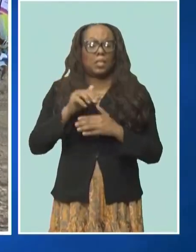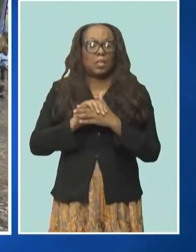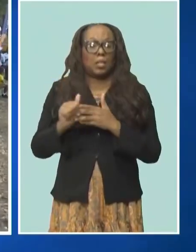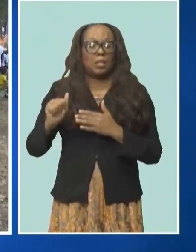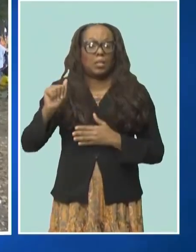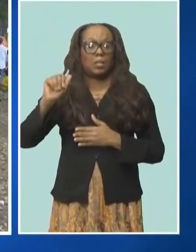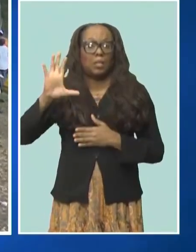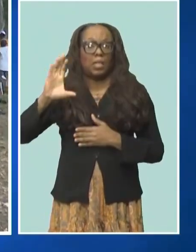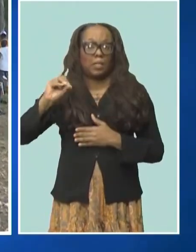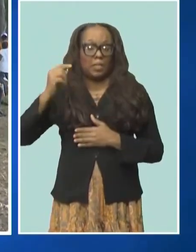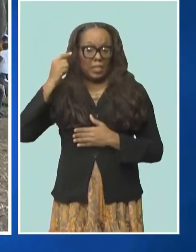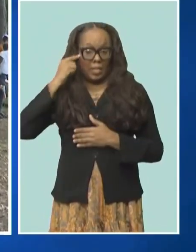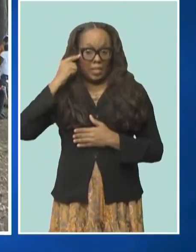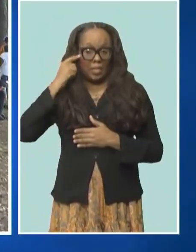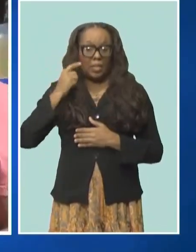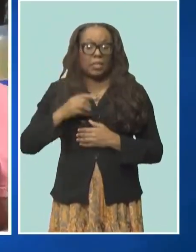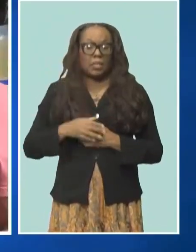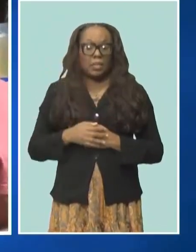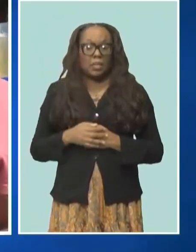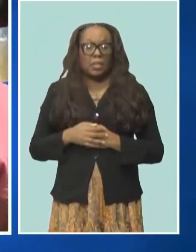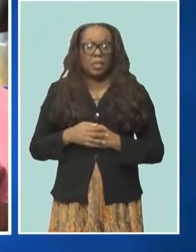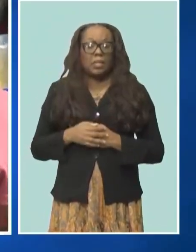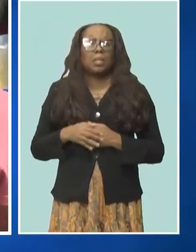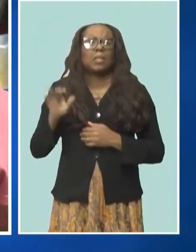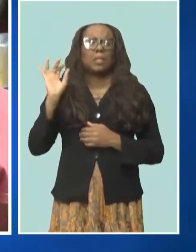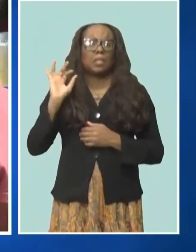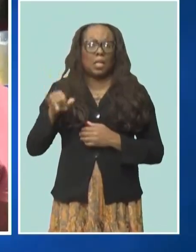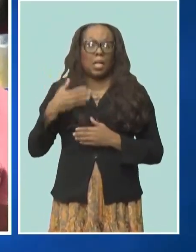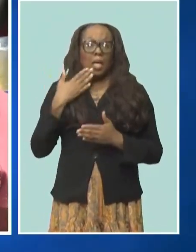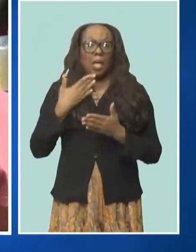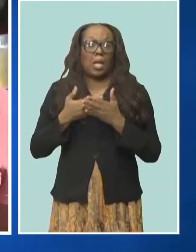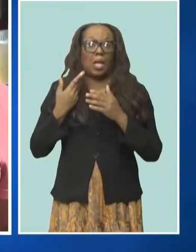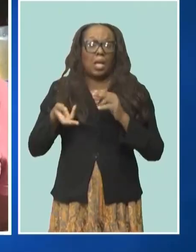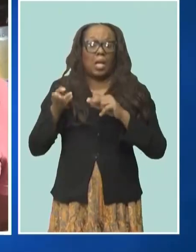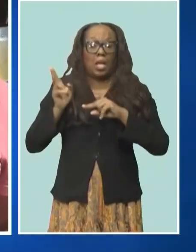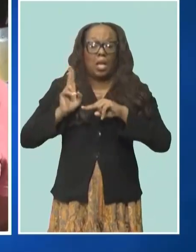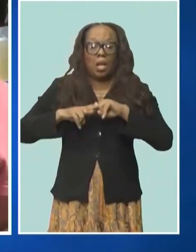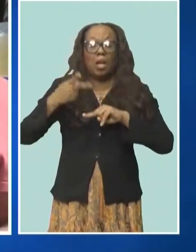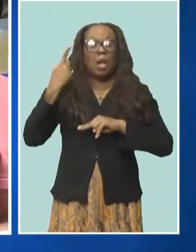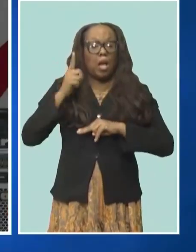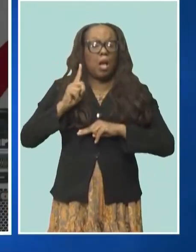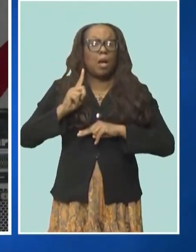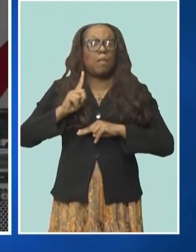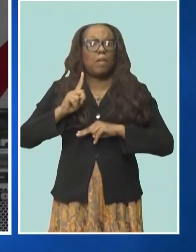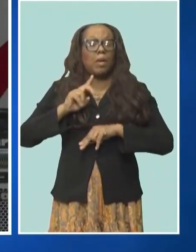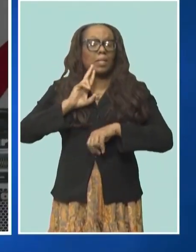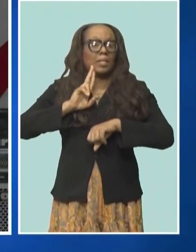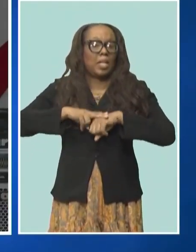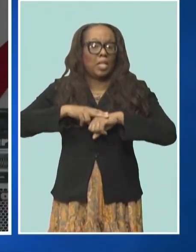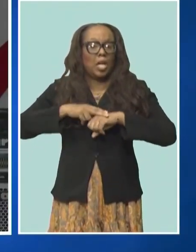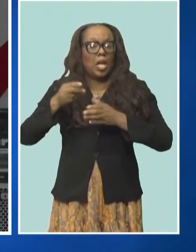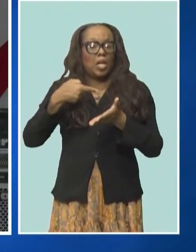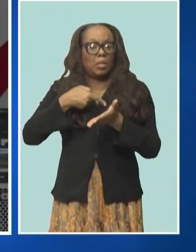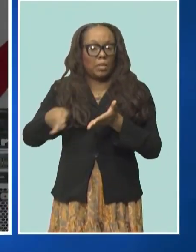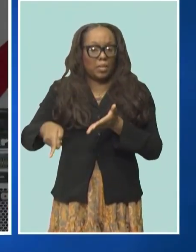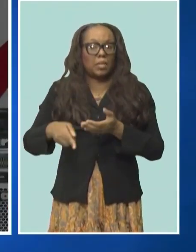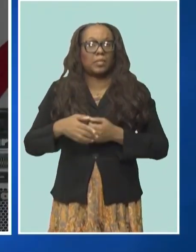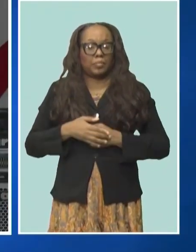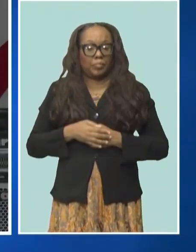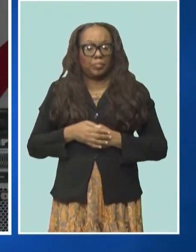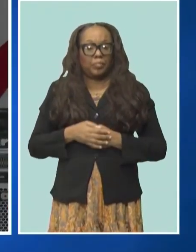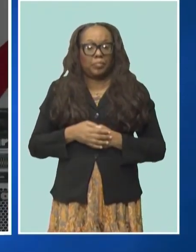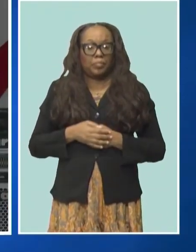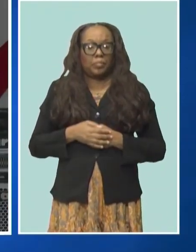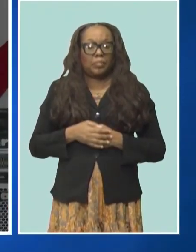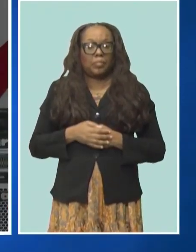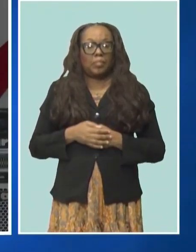$10.50. A significant increase in the national minimum wage, and the sectoral rate